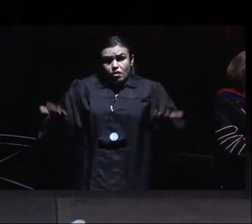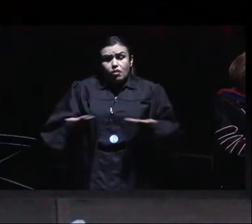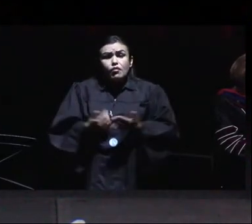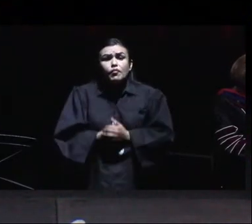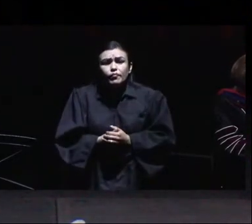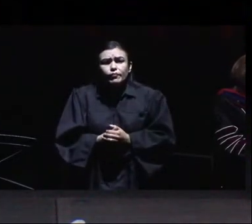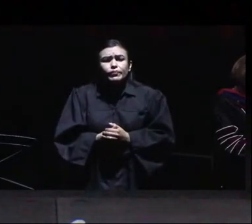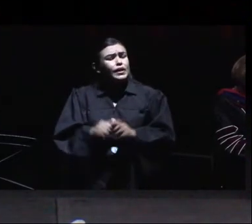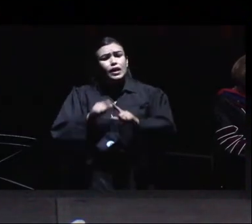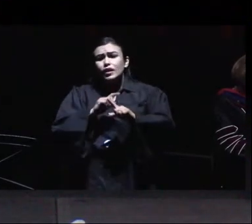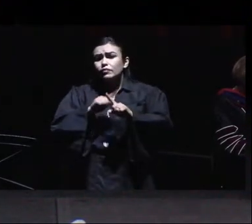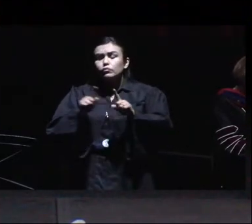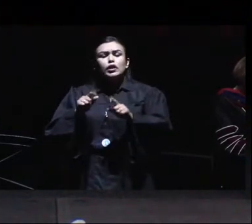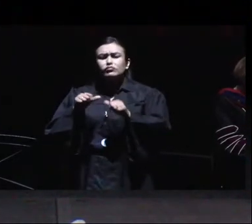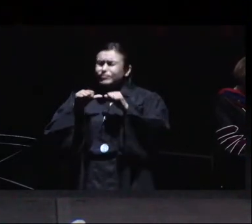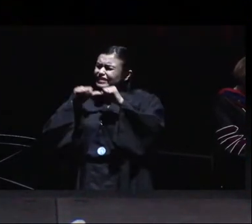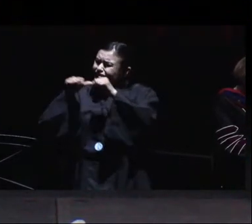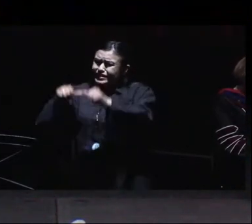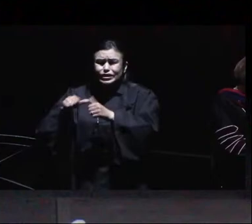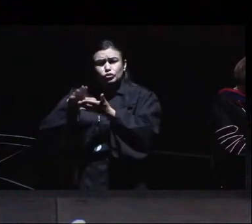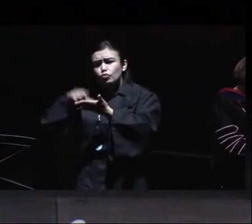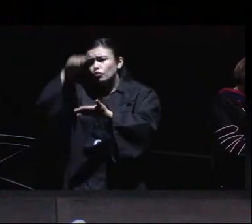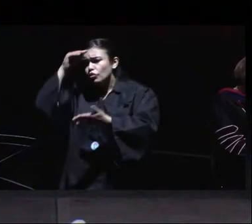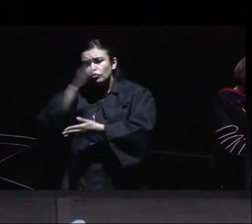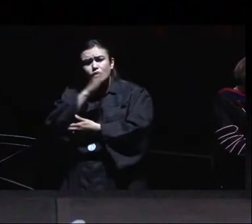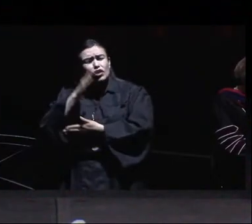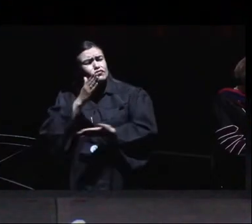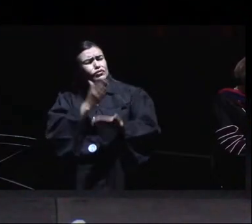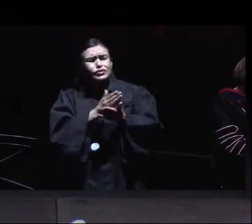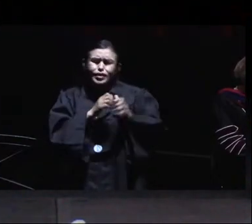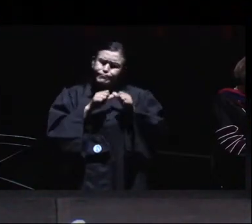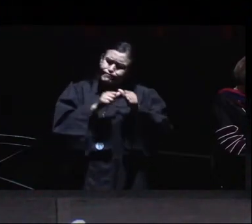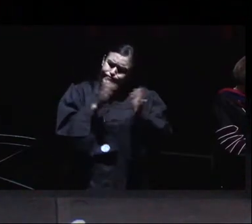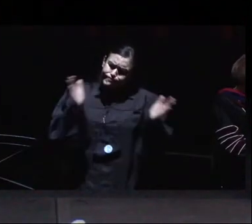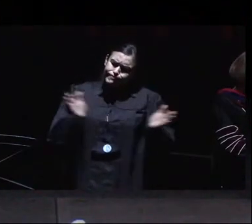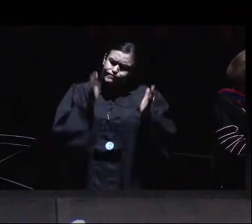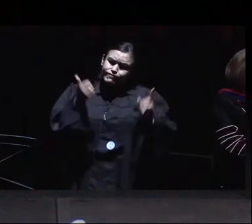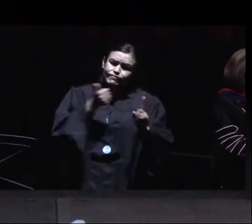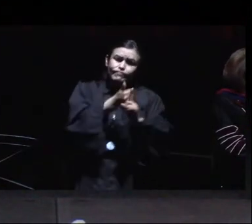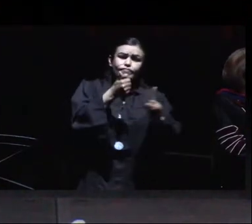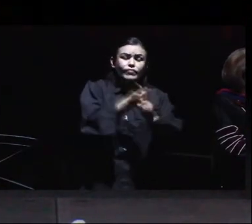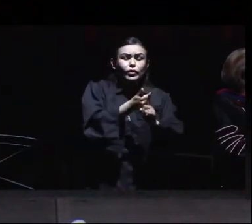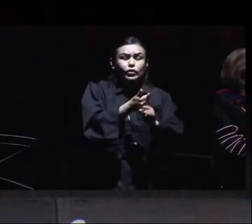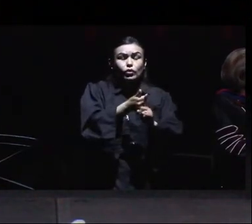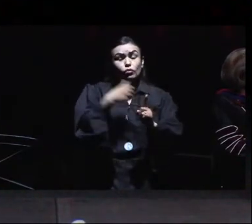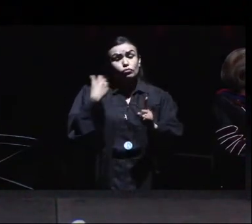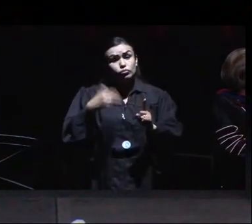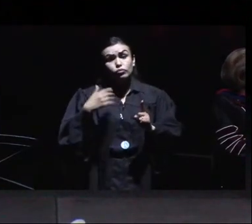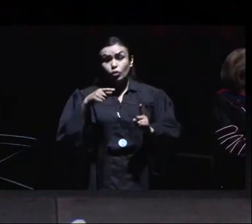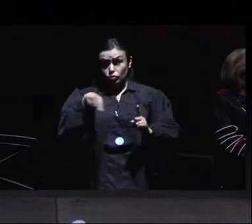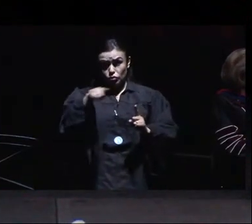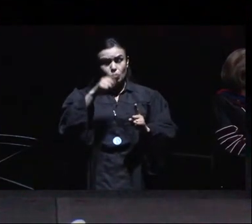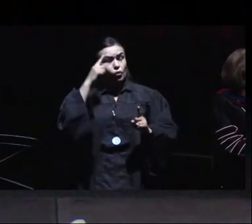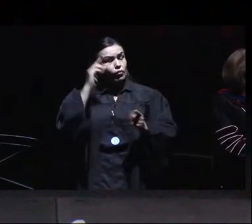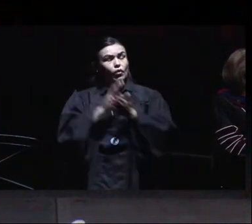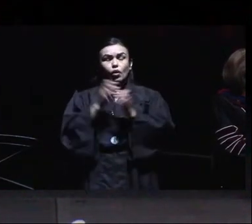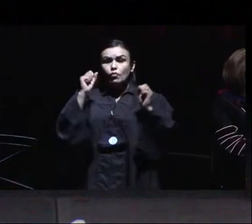yourself and pushing yourself, and you'll be amazed of how much you can accomplish.